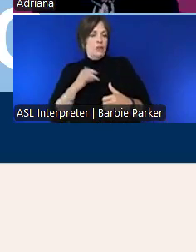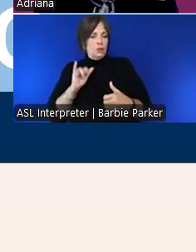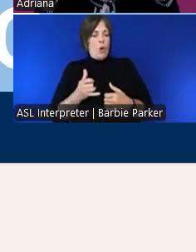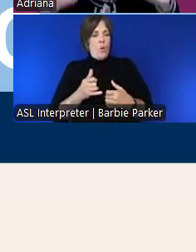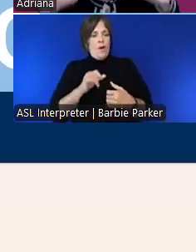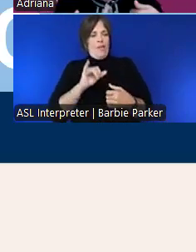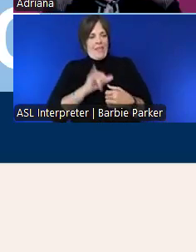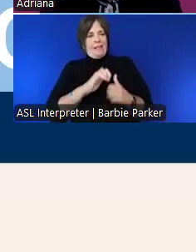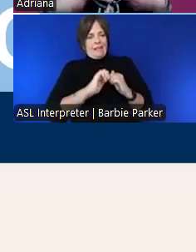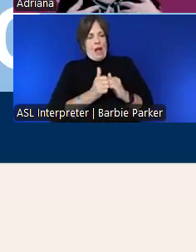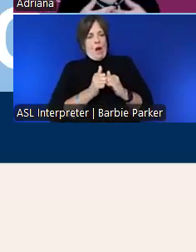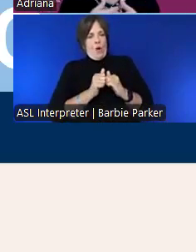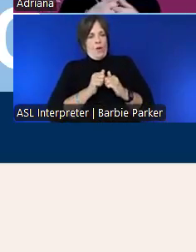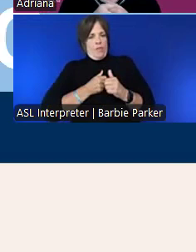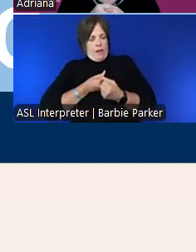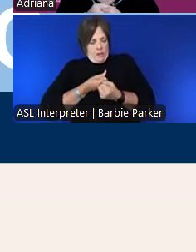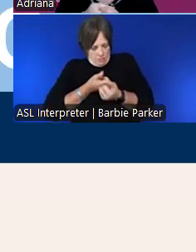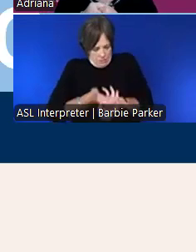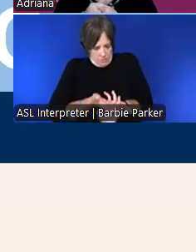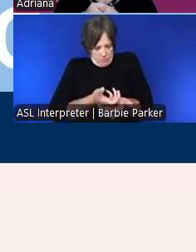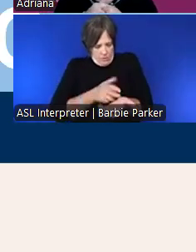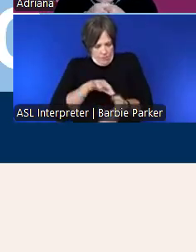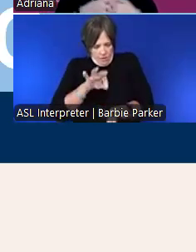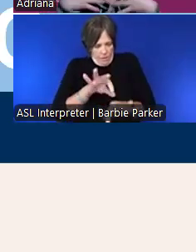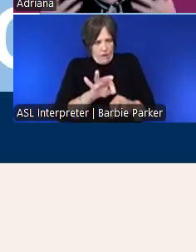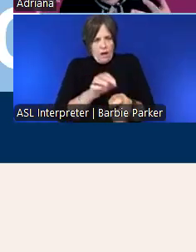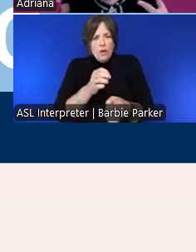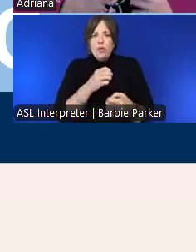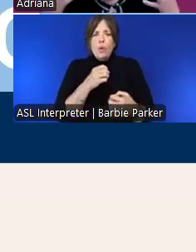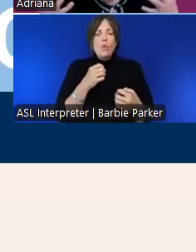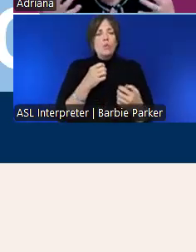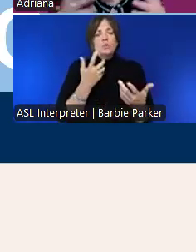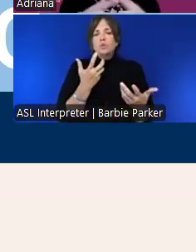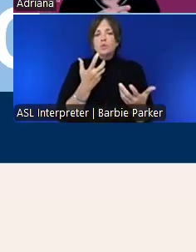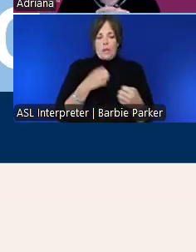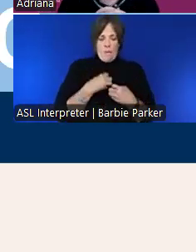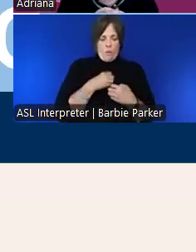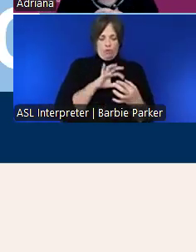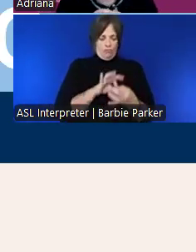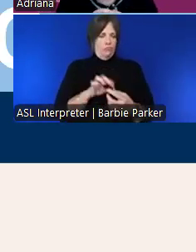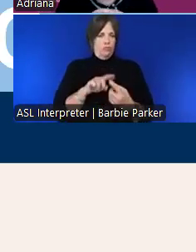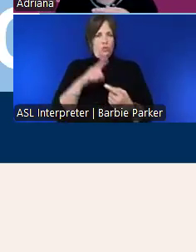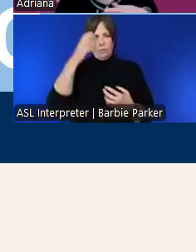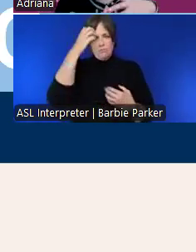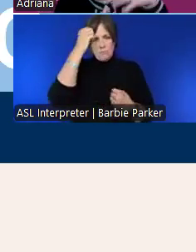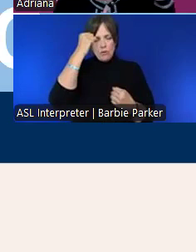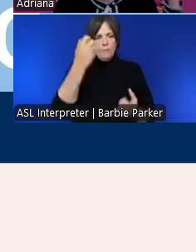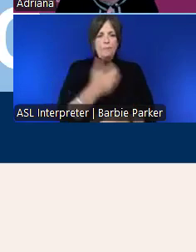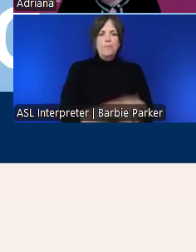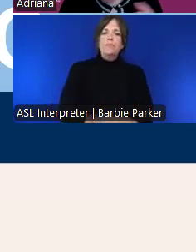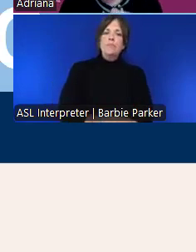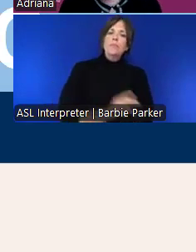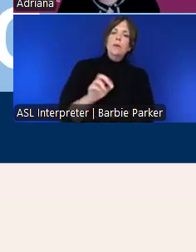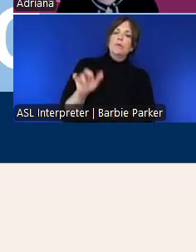and our physical sensations, that we are mindful. And Brianna talked a little bit about this, of, you know, where